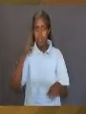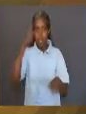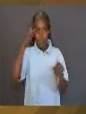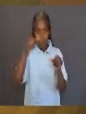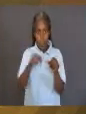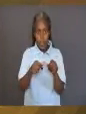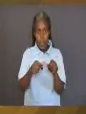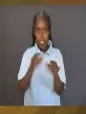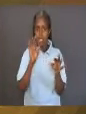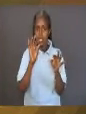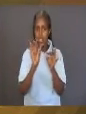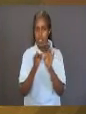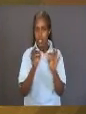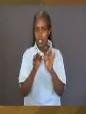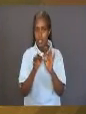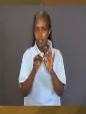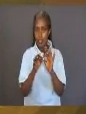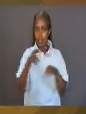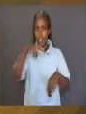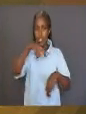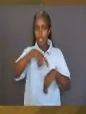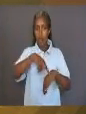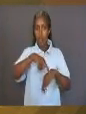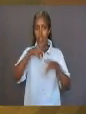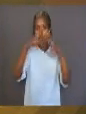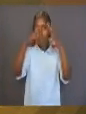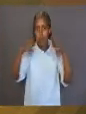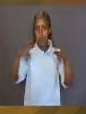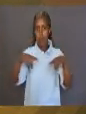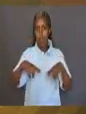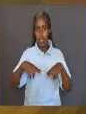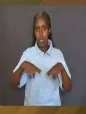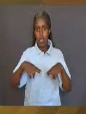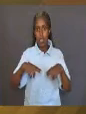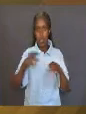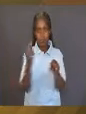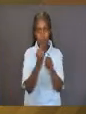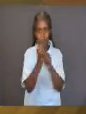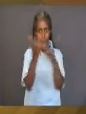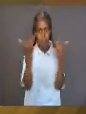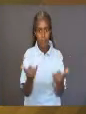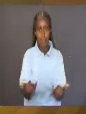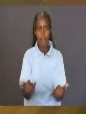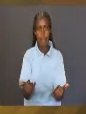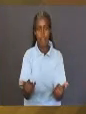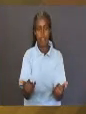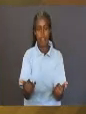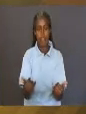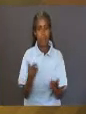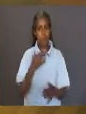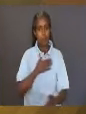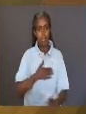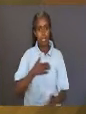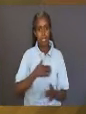Remember the definition of a regular polygon while you are drawing.